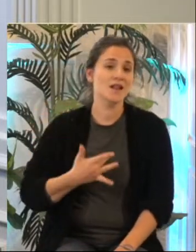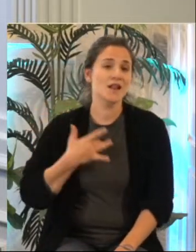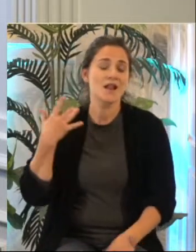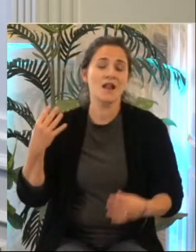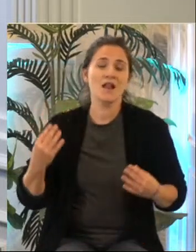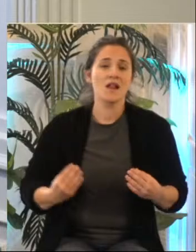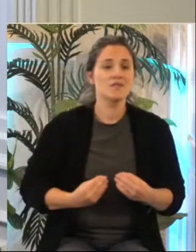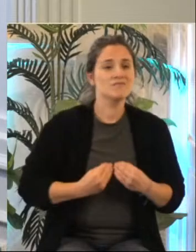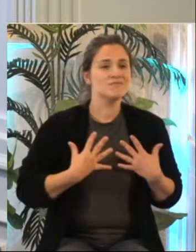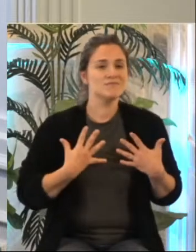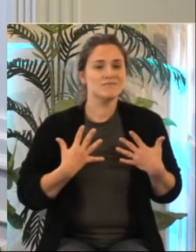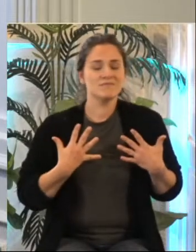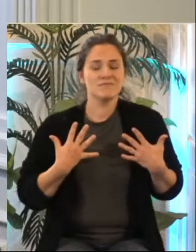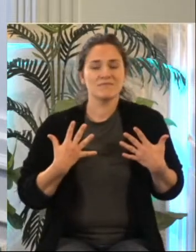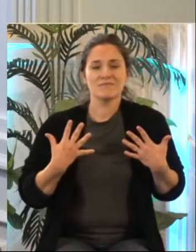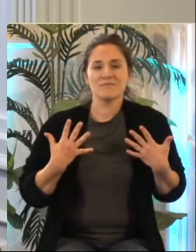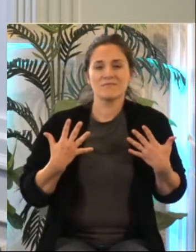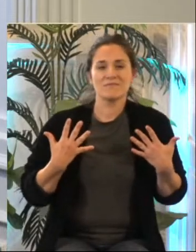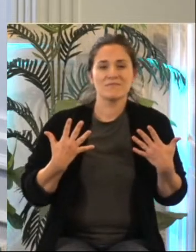feeling